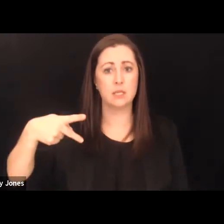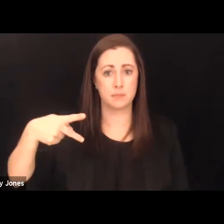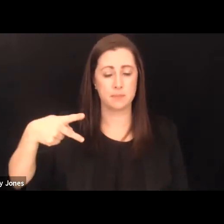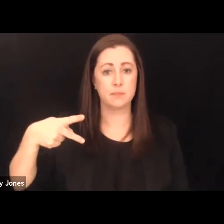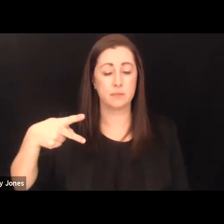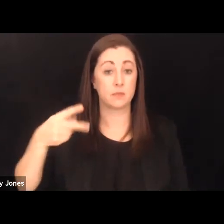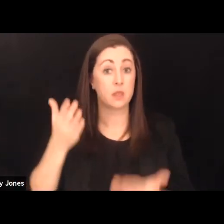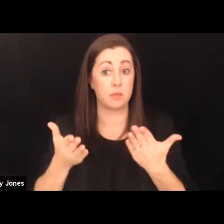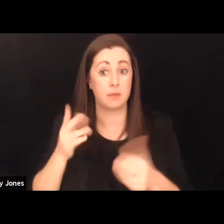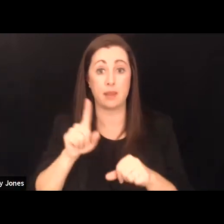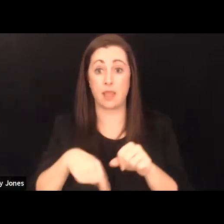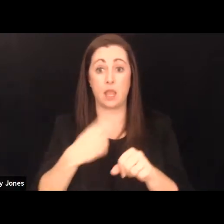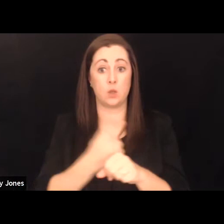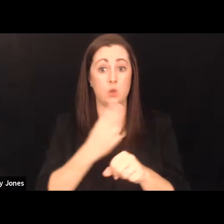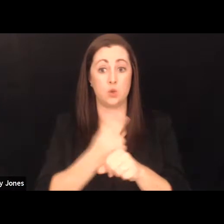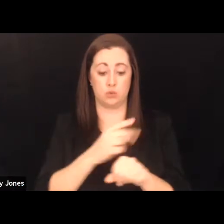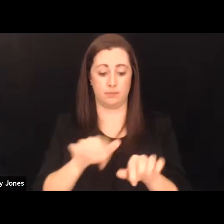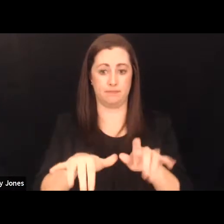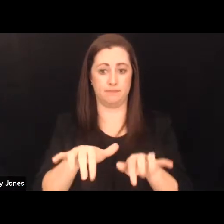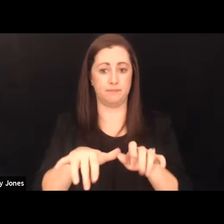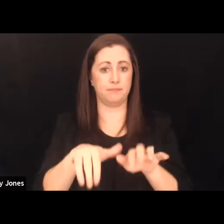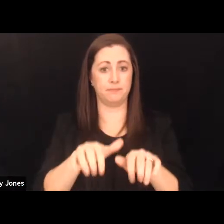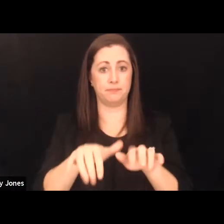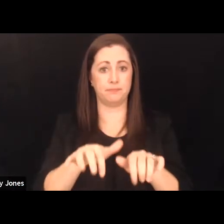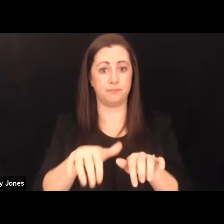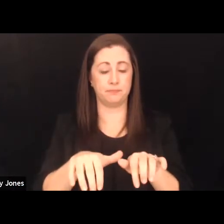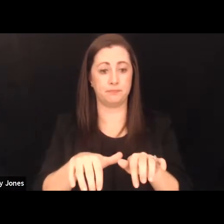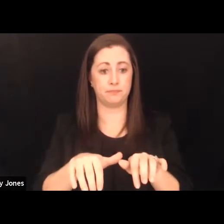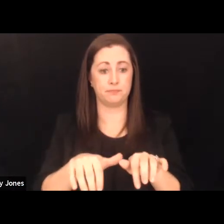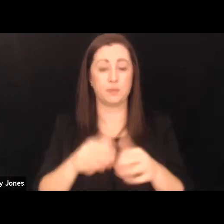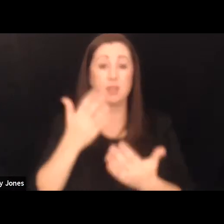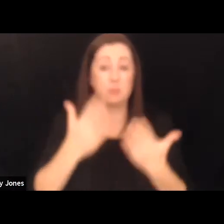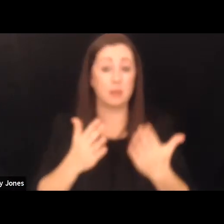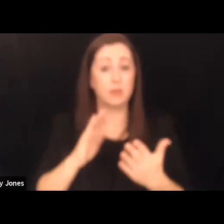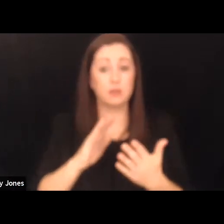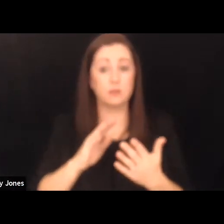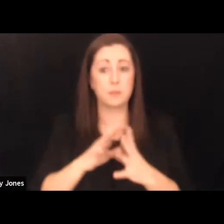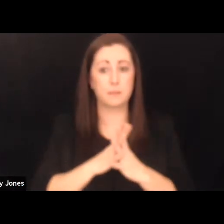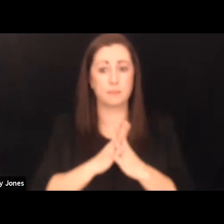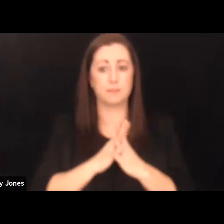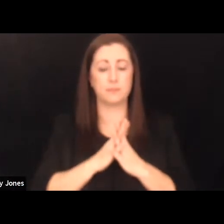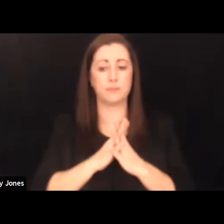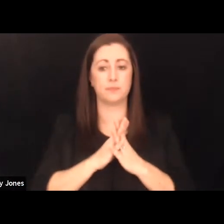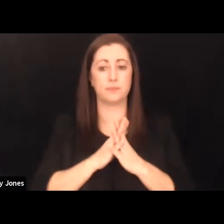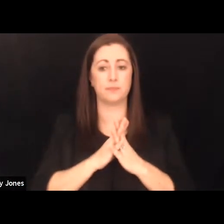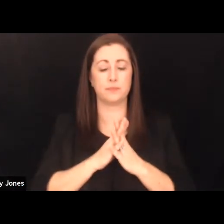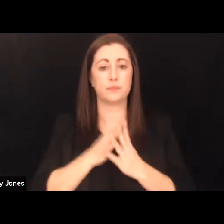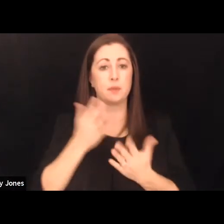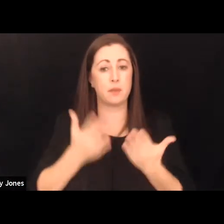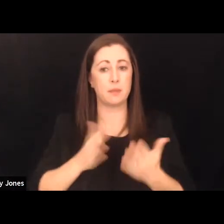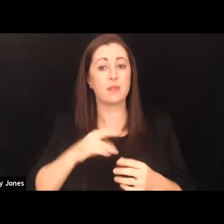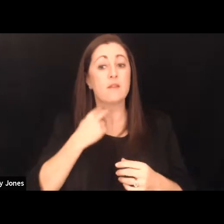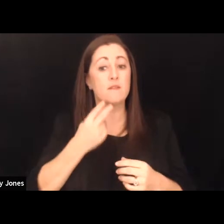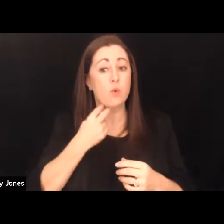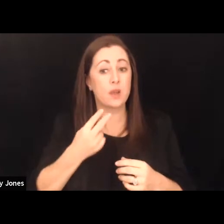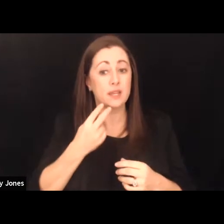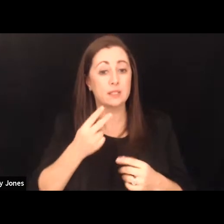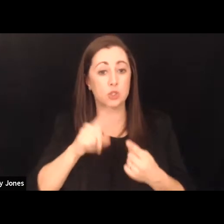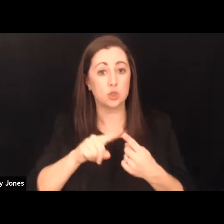may not be able to use a keyboard. And maybe their voice, maybe they can't, they're also, they cannot use a voice to